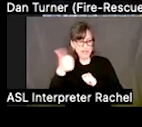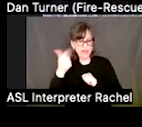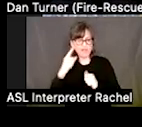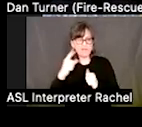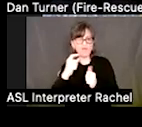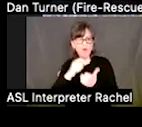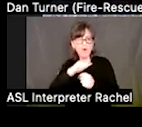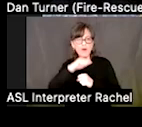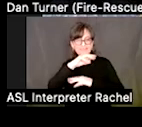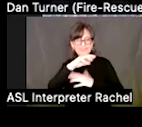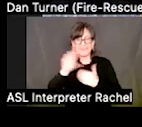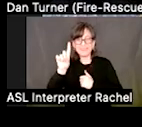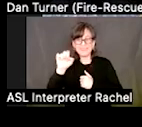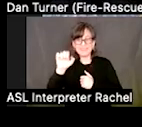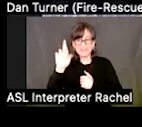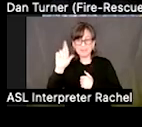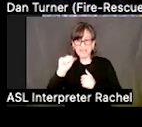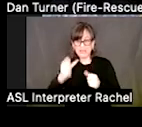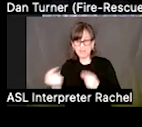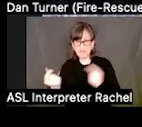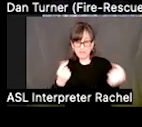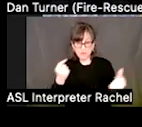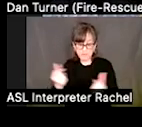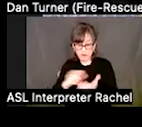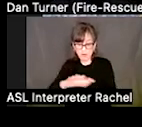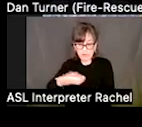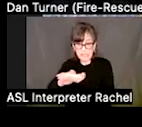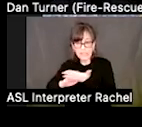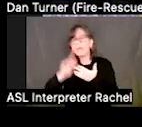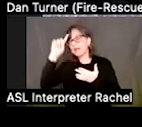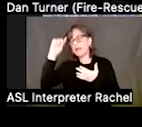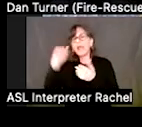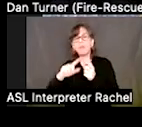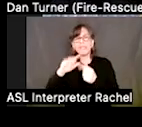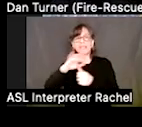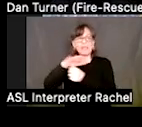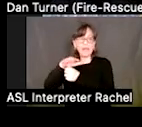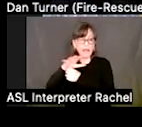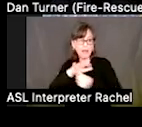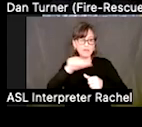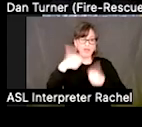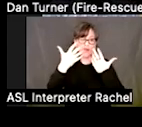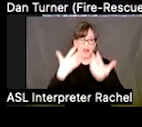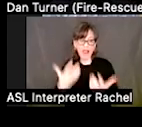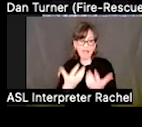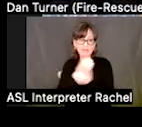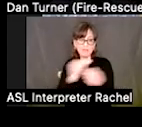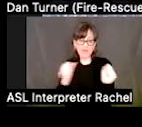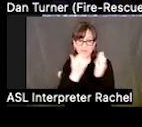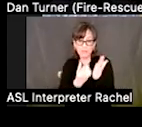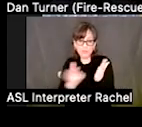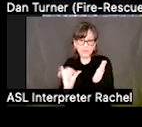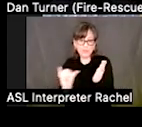removal and things of that nature, heavy rescue resources, and helicopters. And part of that was to start